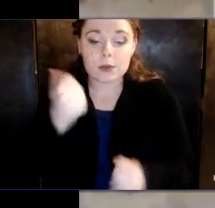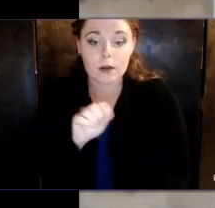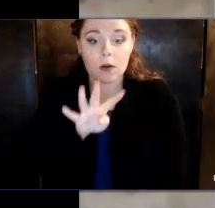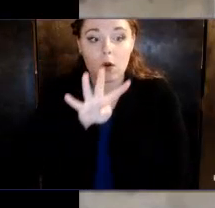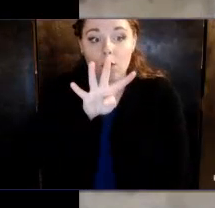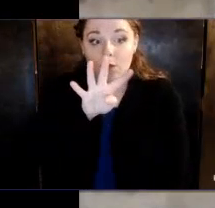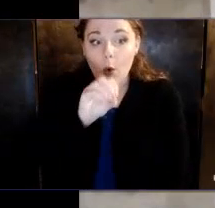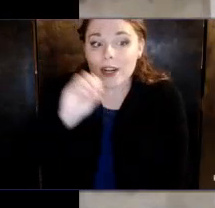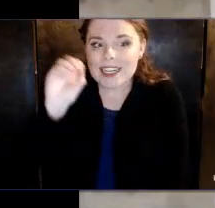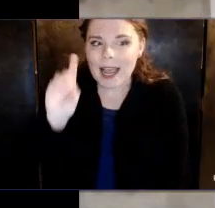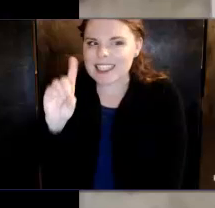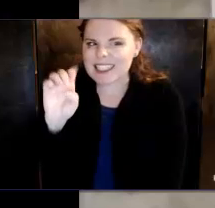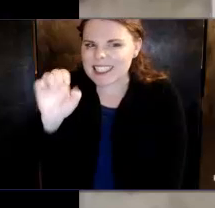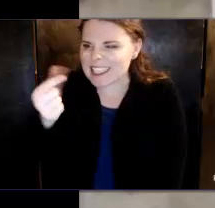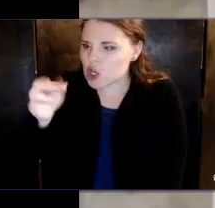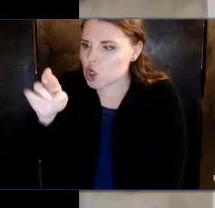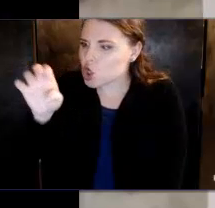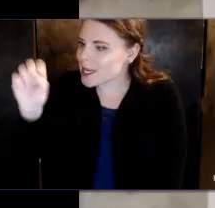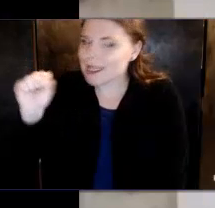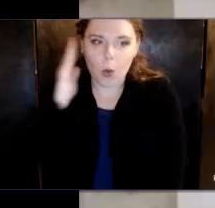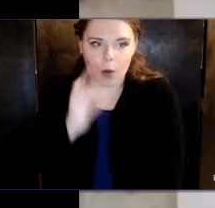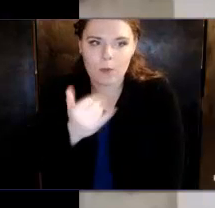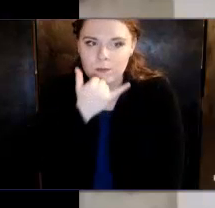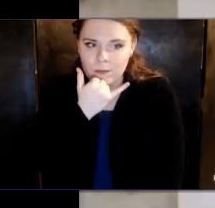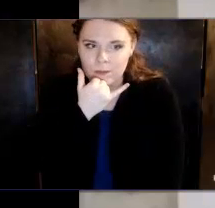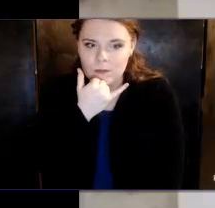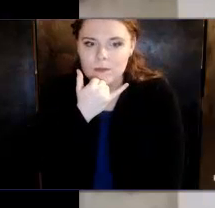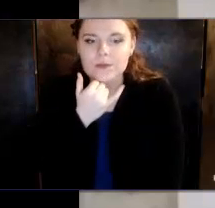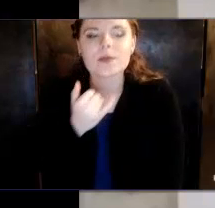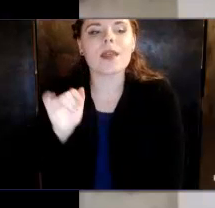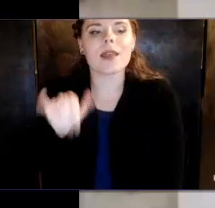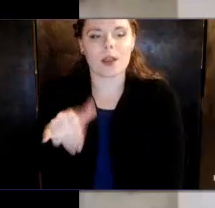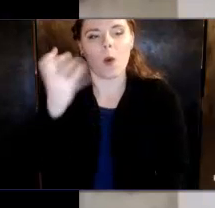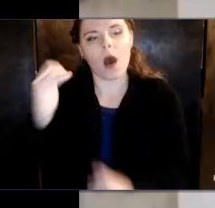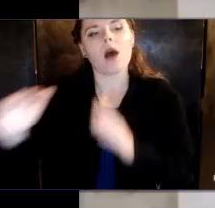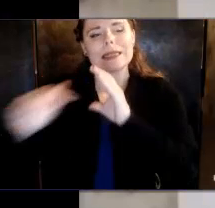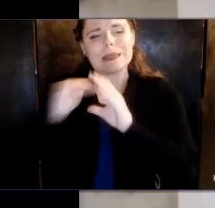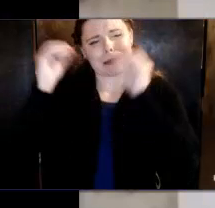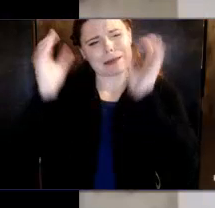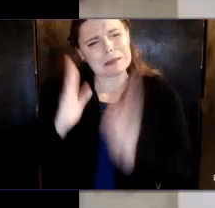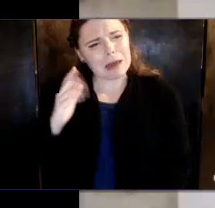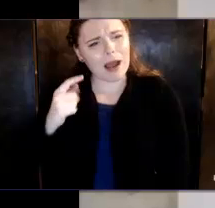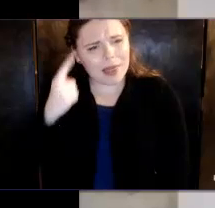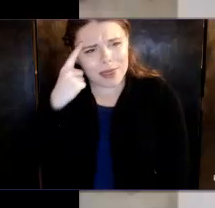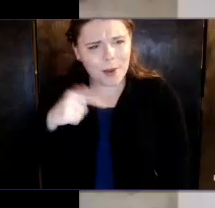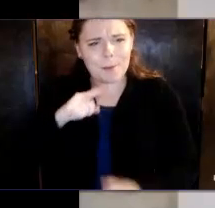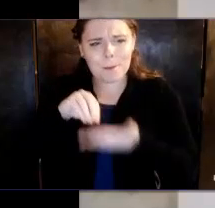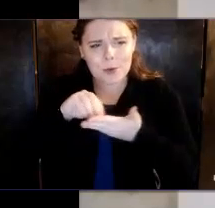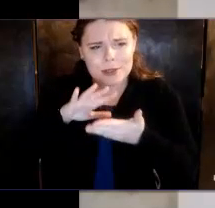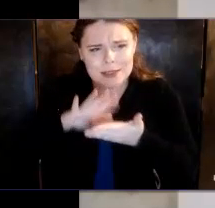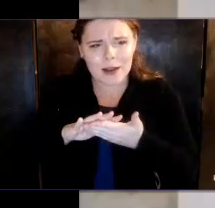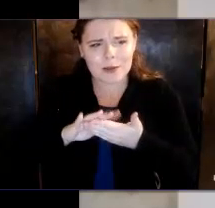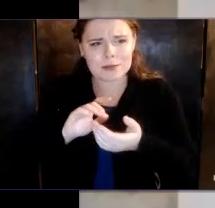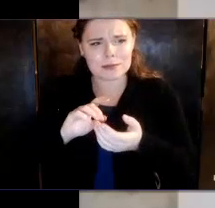40 degrees with the word after it, it will also count it wrong. That's when you want to email your teacher and make sure that we can manually change